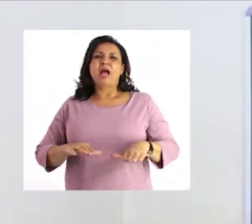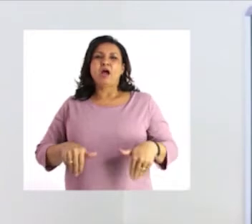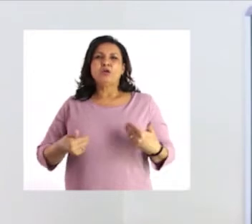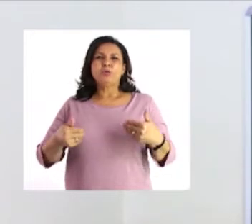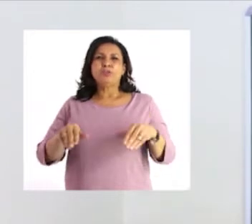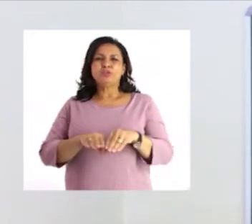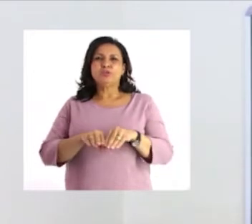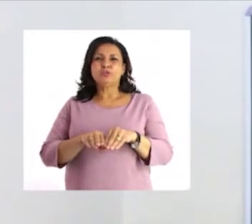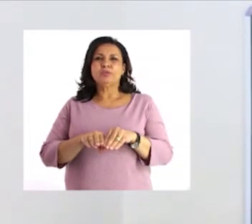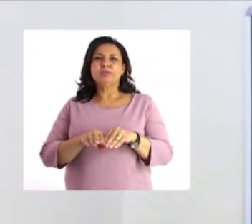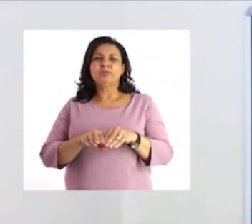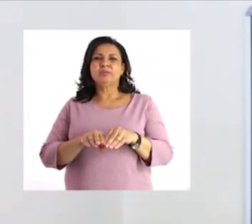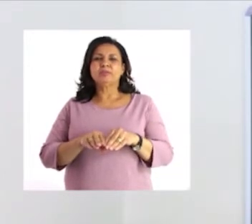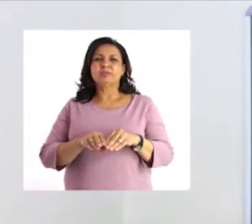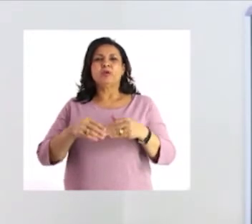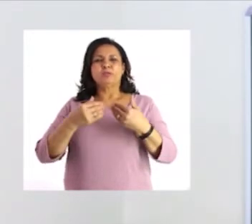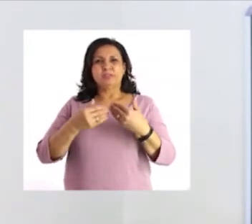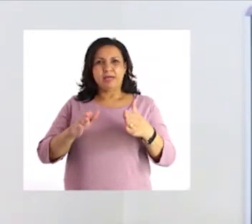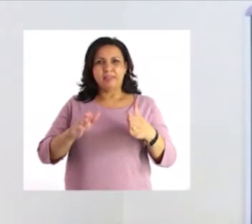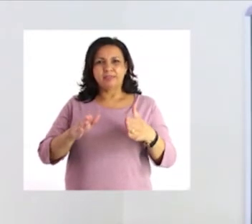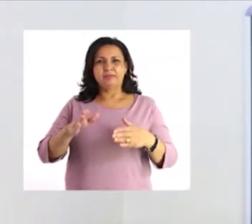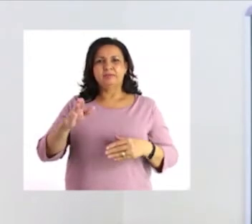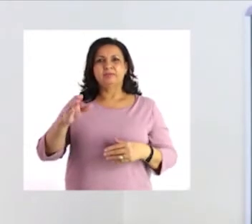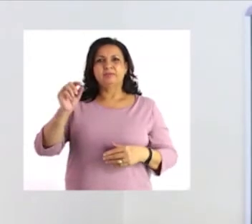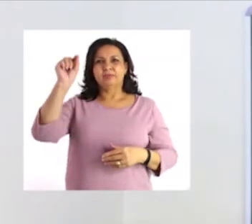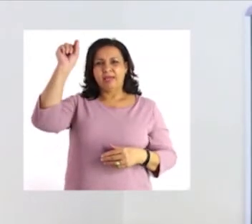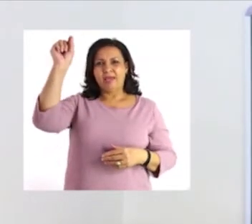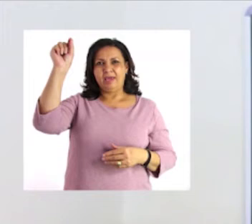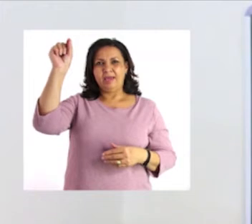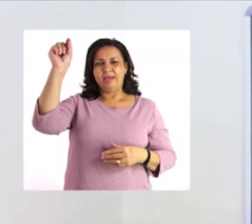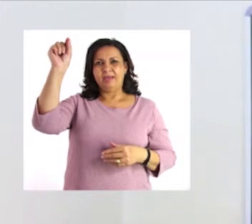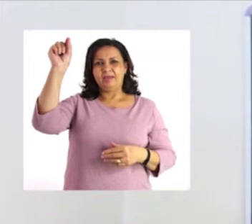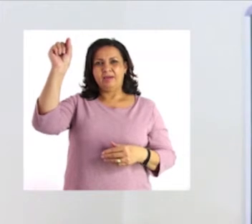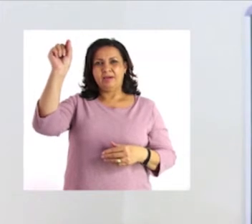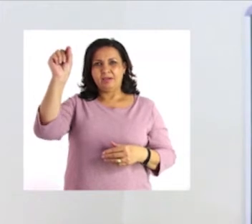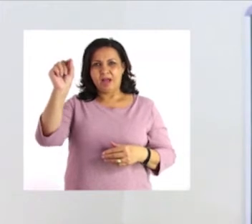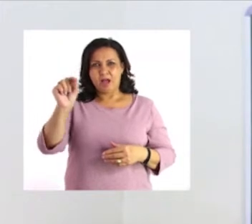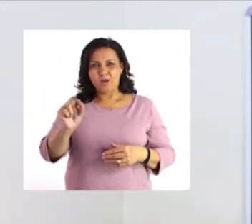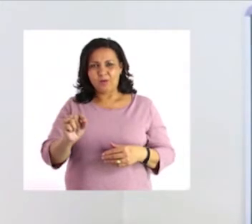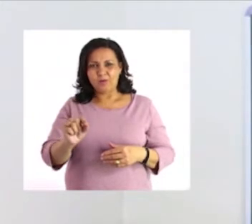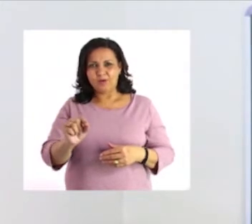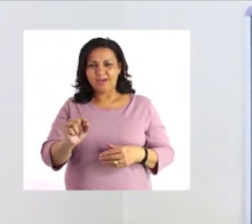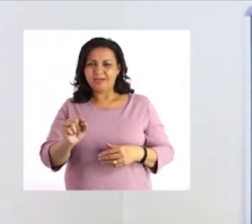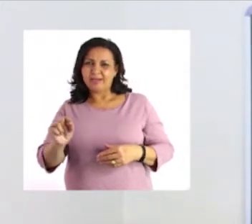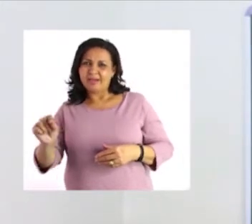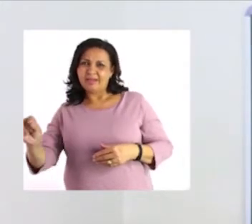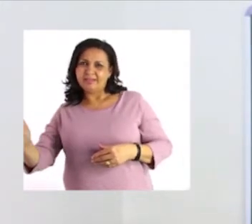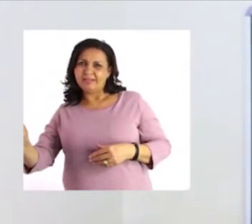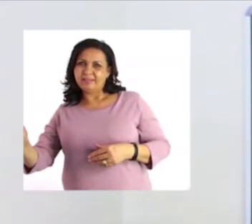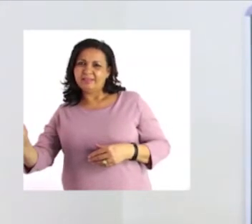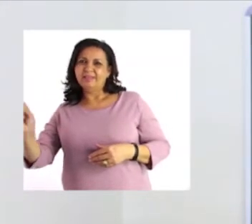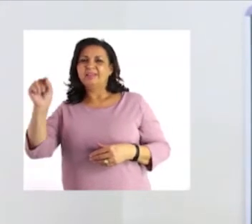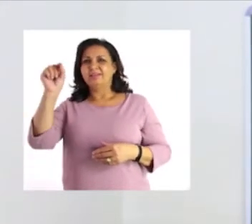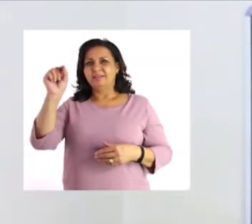4? Remember we said we can start at the top of the line, we go skew down, and then make a straight line and give